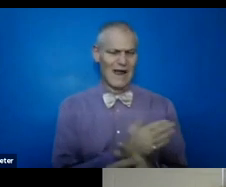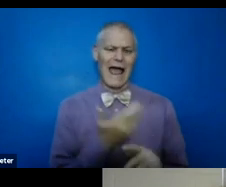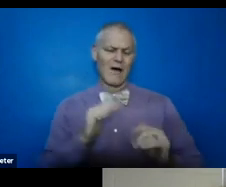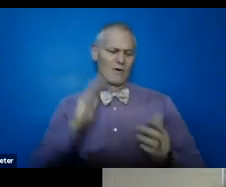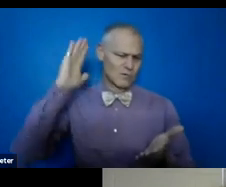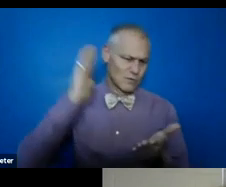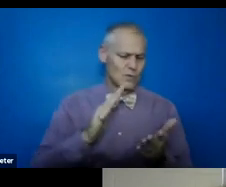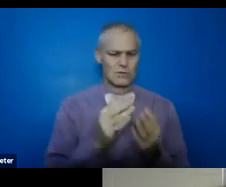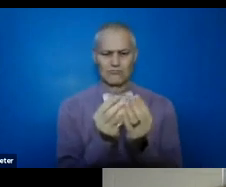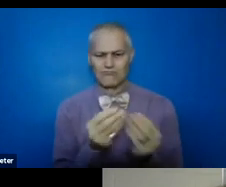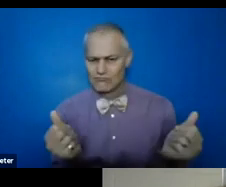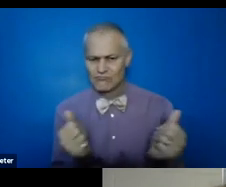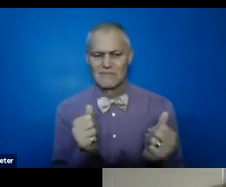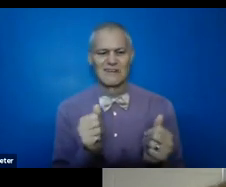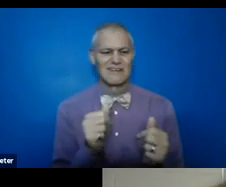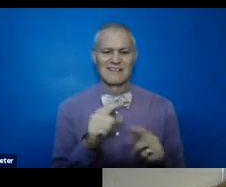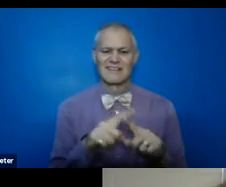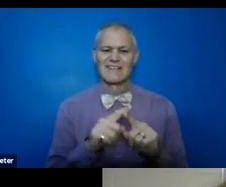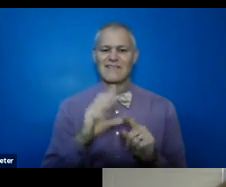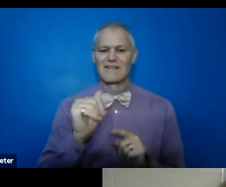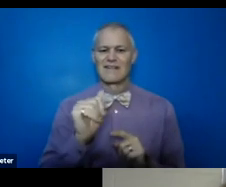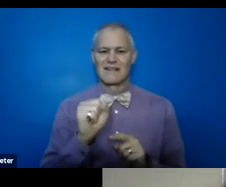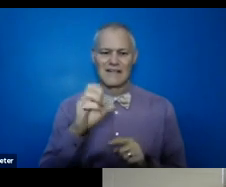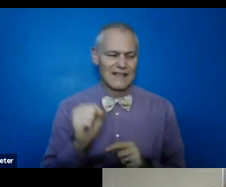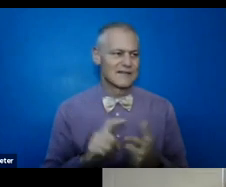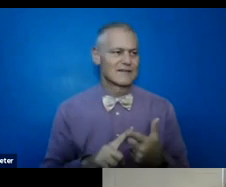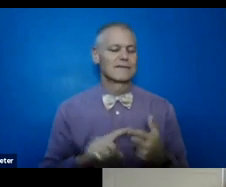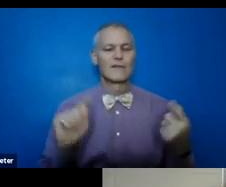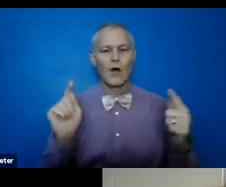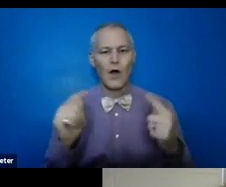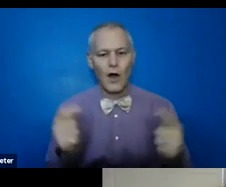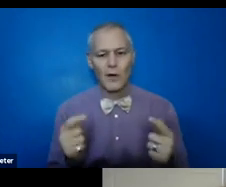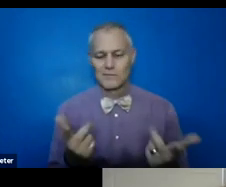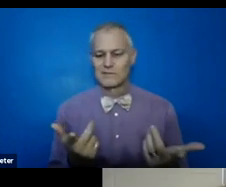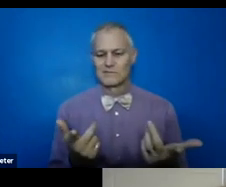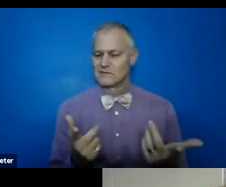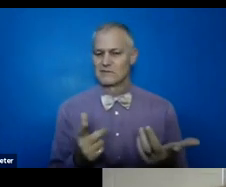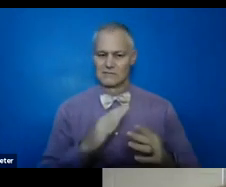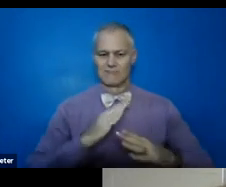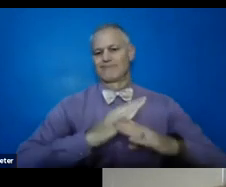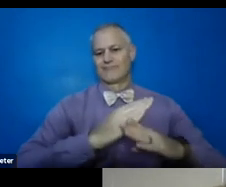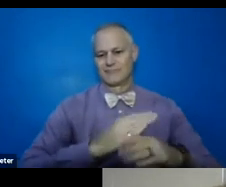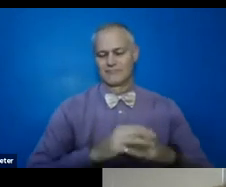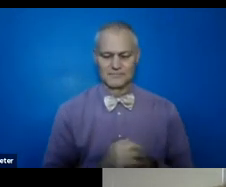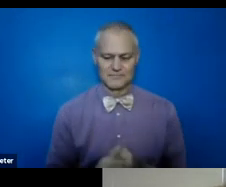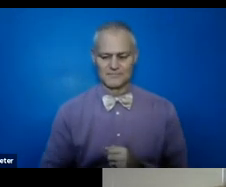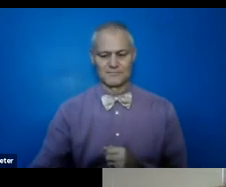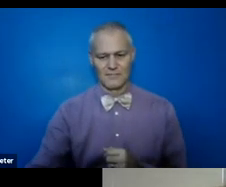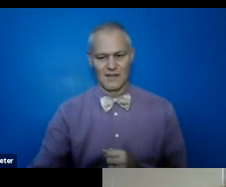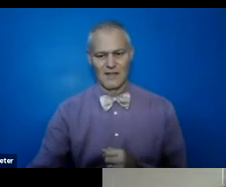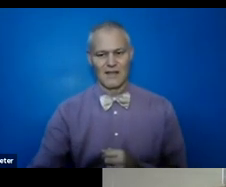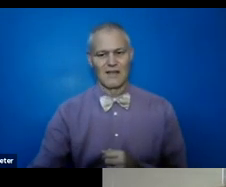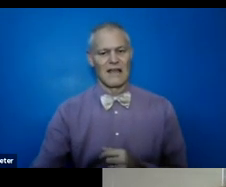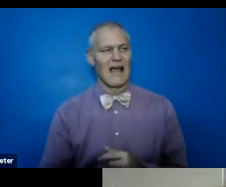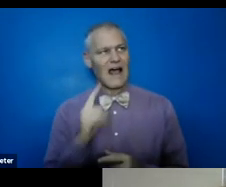eliminate the kinds of cases and harms and things from even happening that we've been discussing so far in this webinar. And I think the framing of